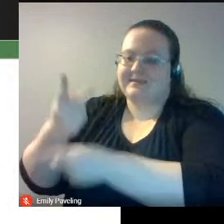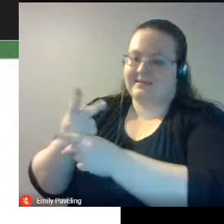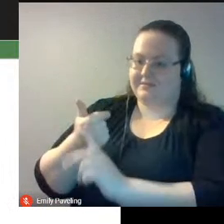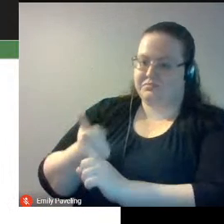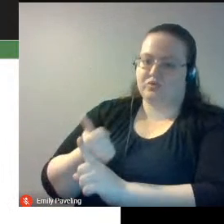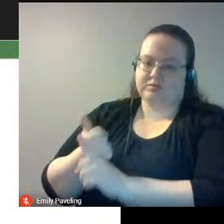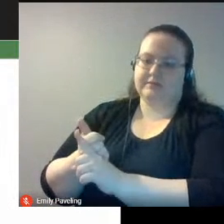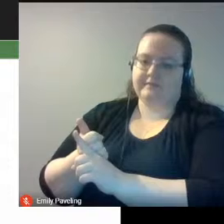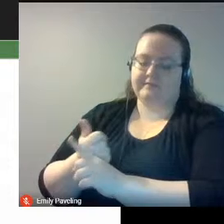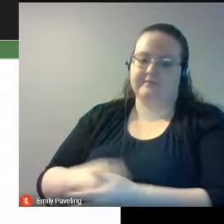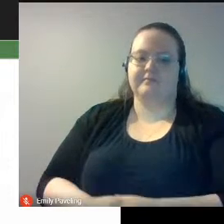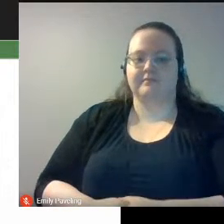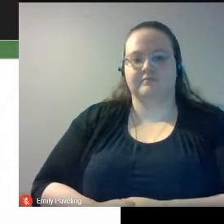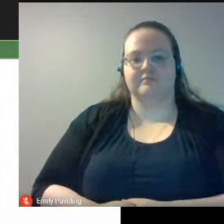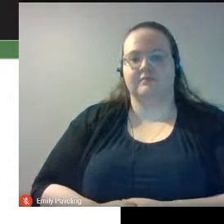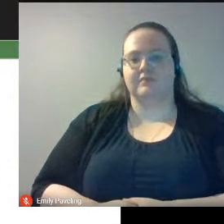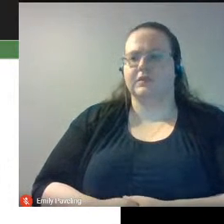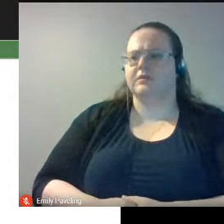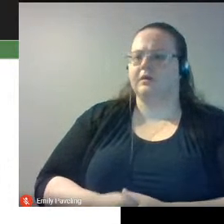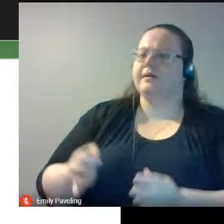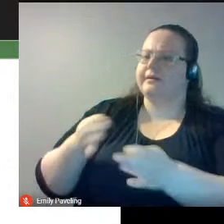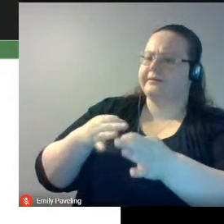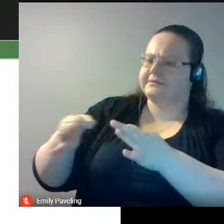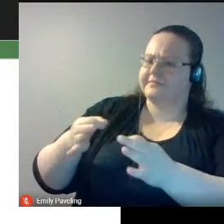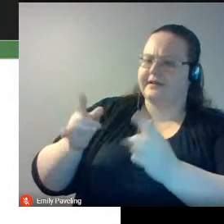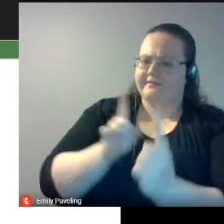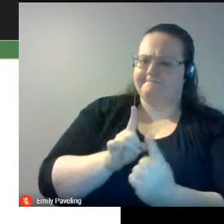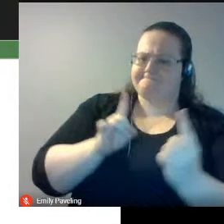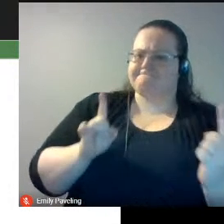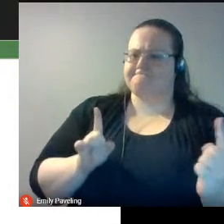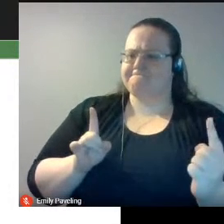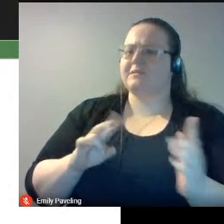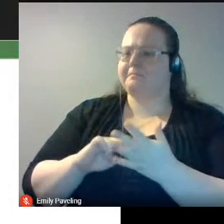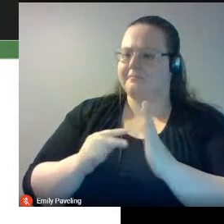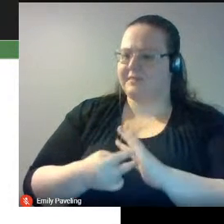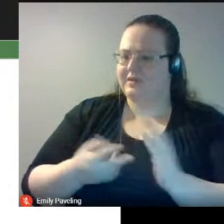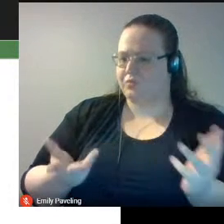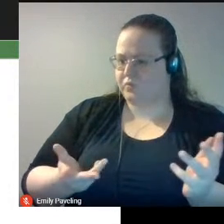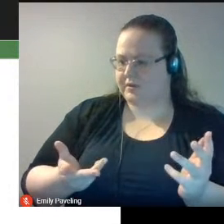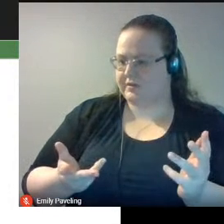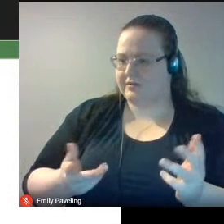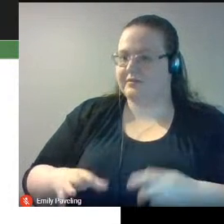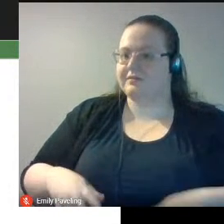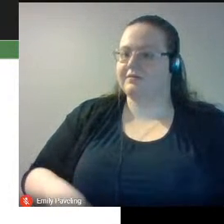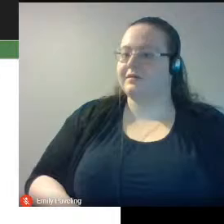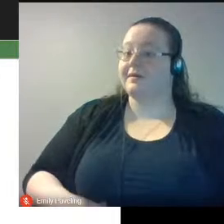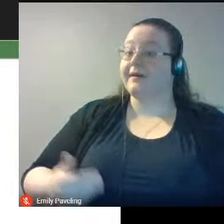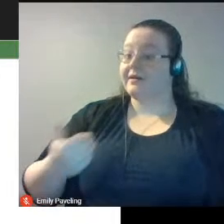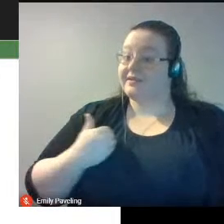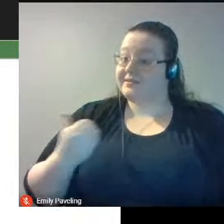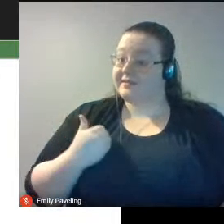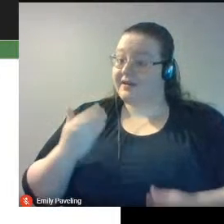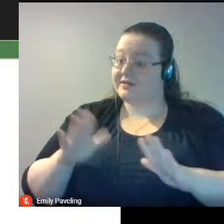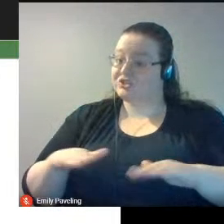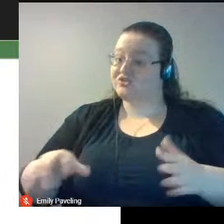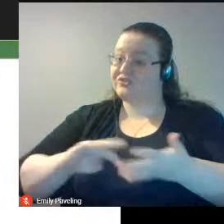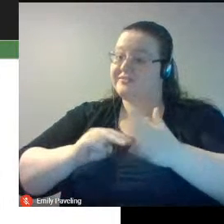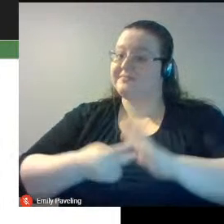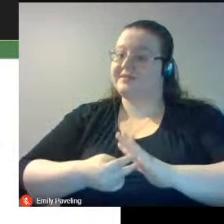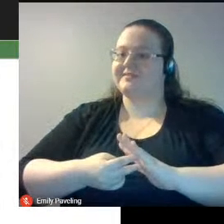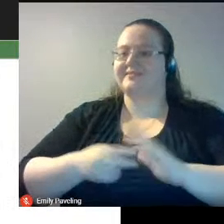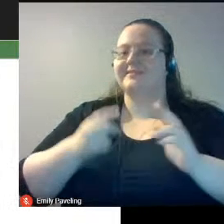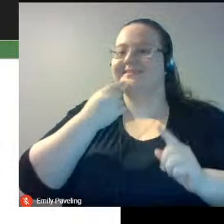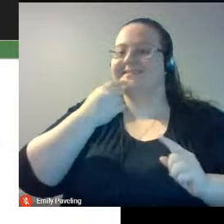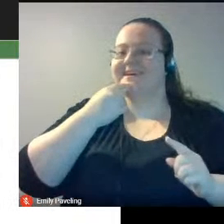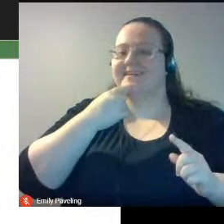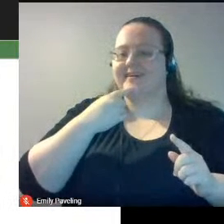Explain what physical distancing really means. For younger children, encourage them to spread their wings when standing in line with one